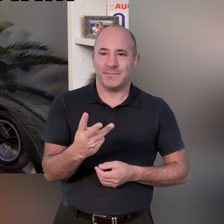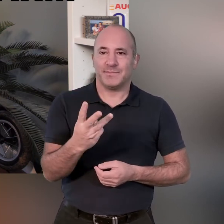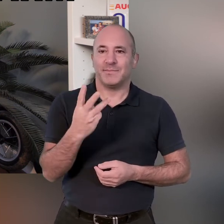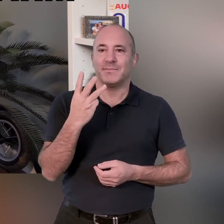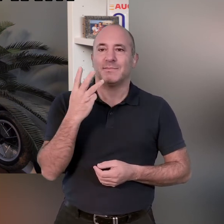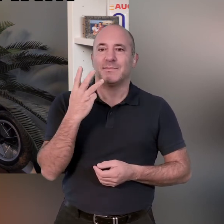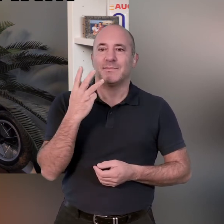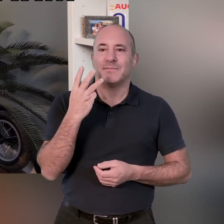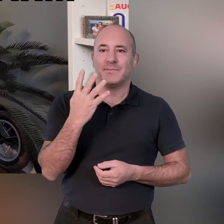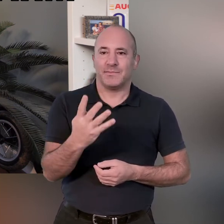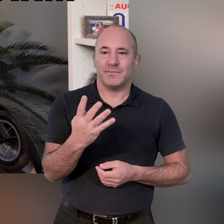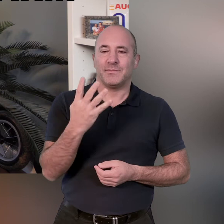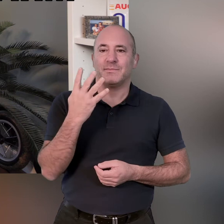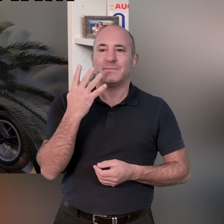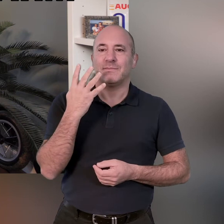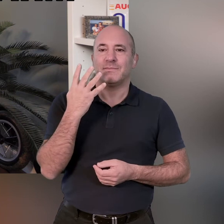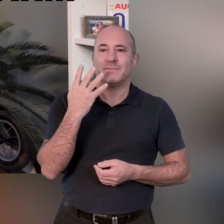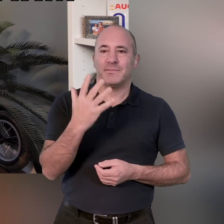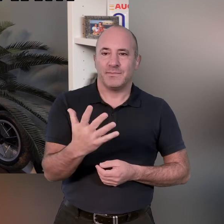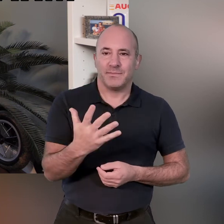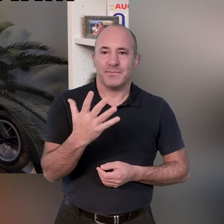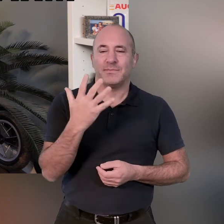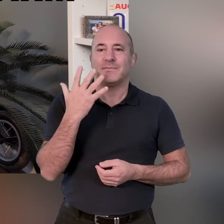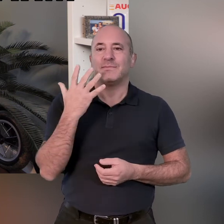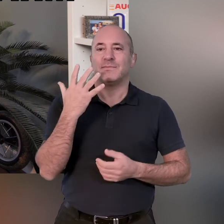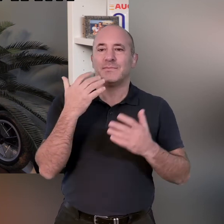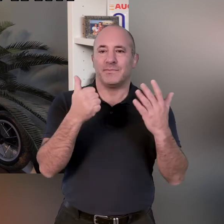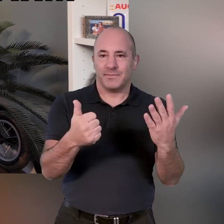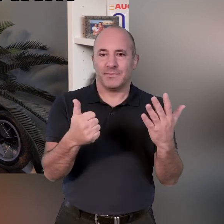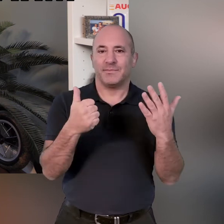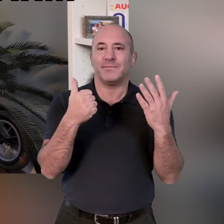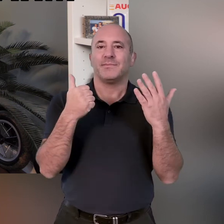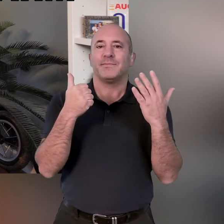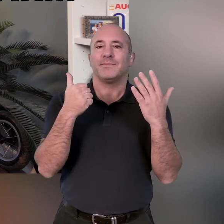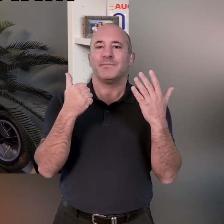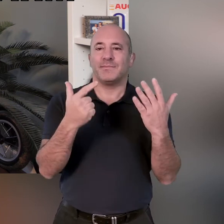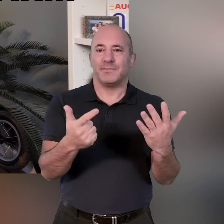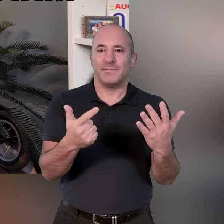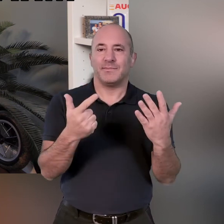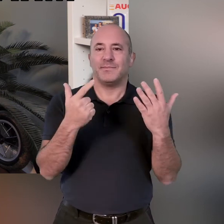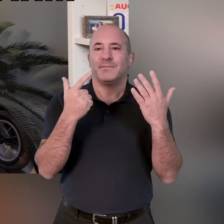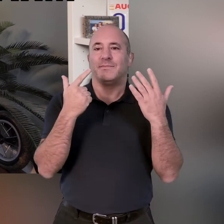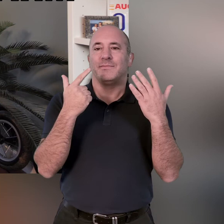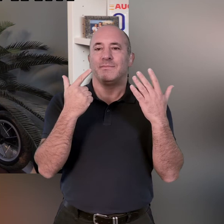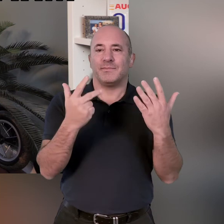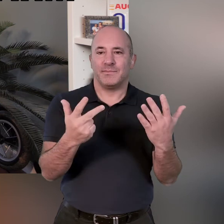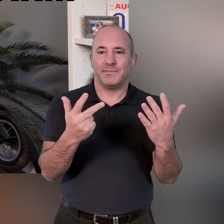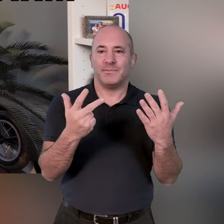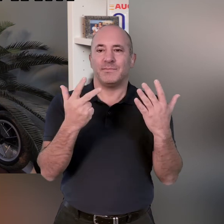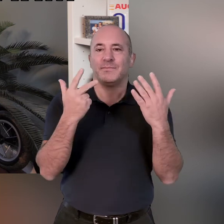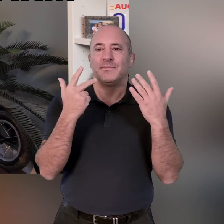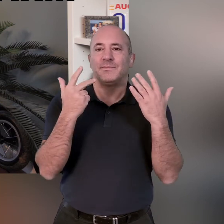3, 4, 5, 6, 7,